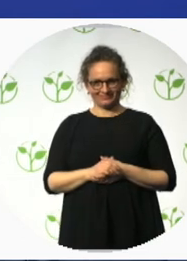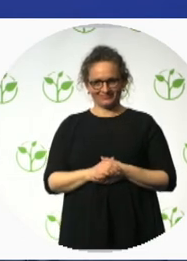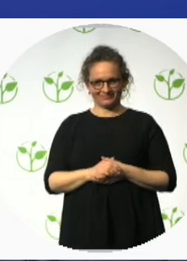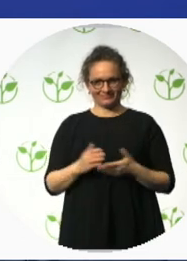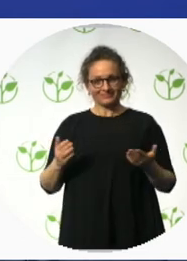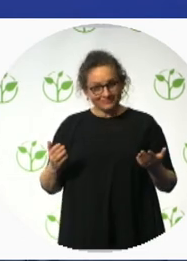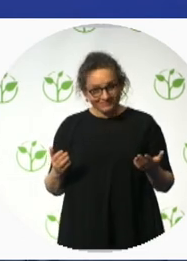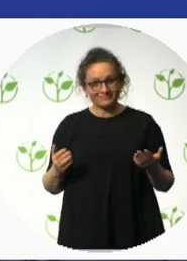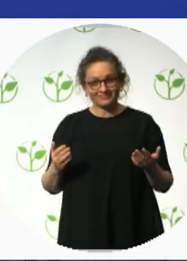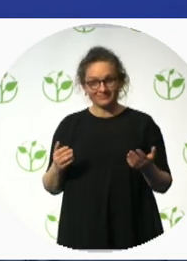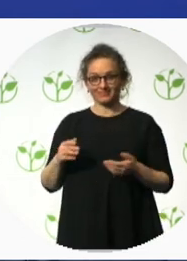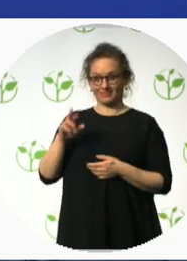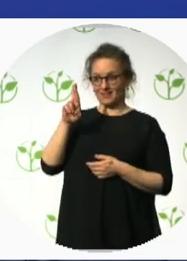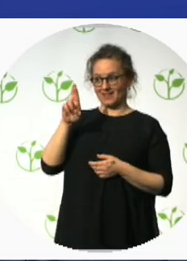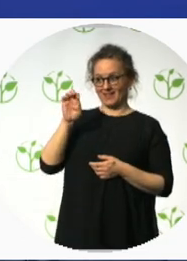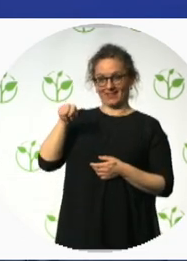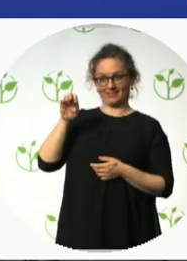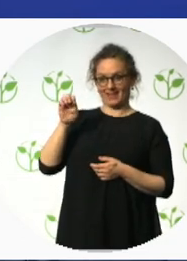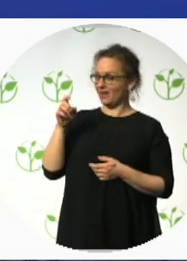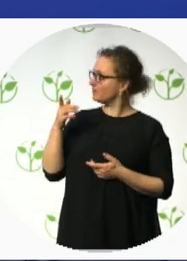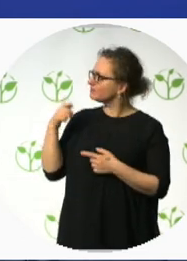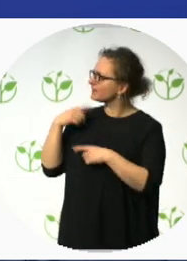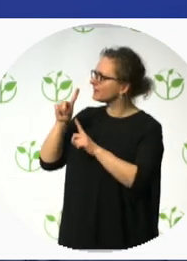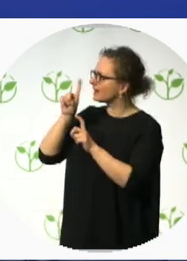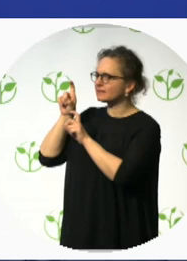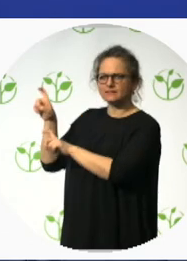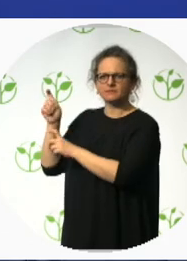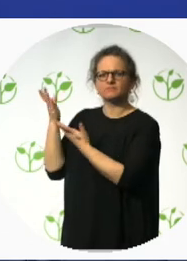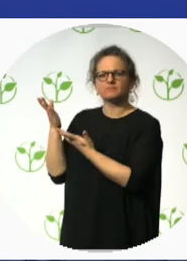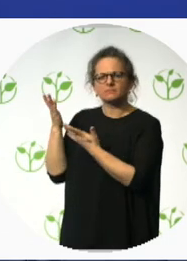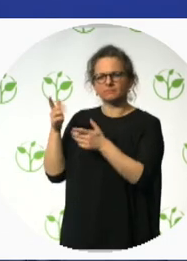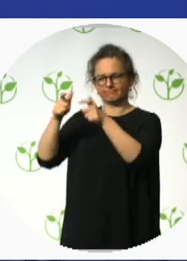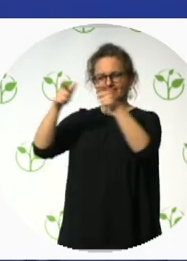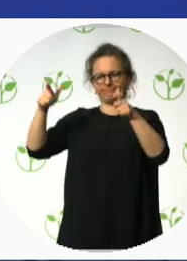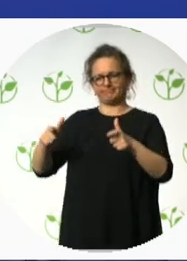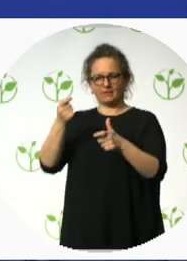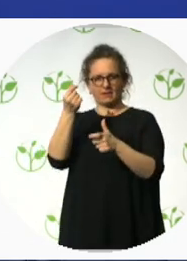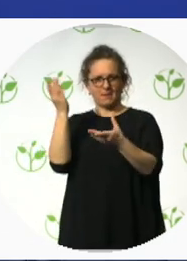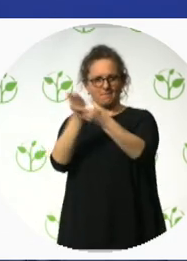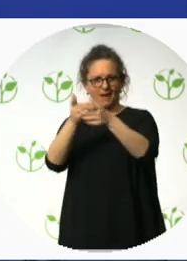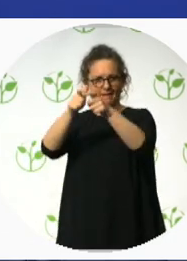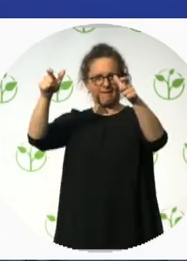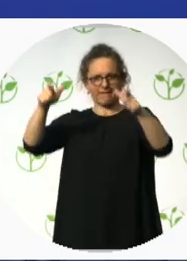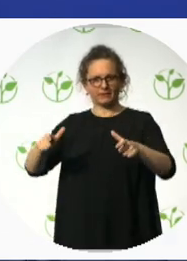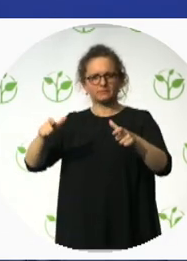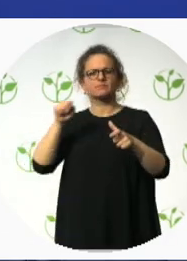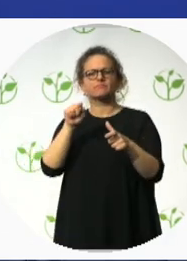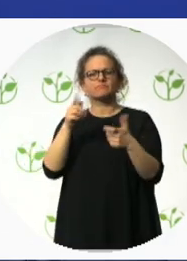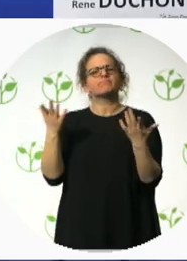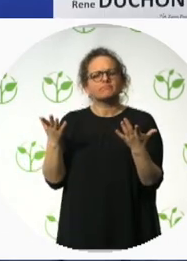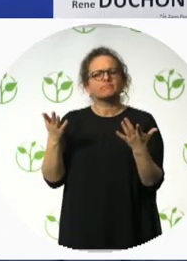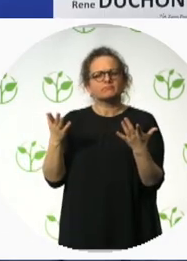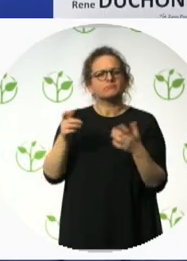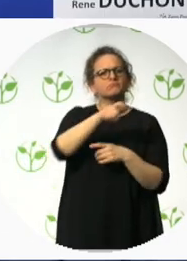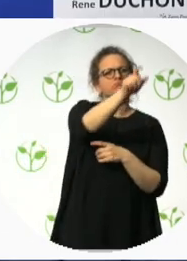Okay, this service we're offering only for appointments, And we're really well booked. So the three